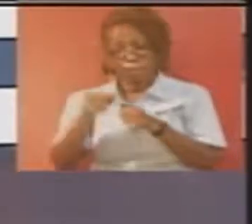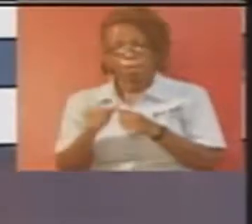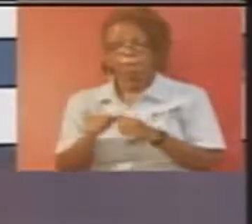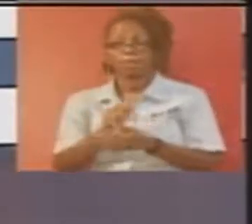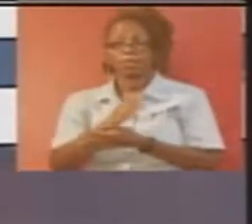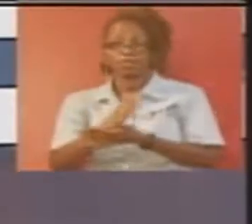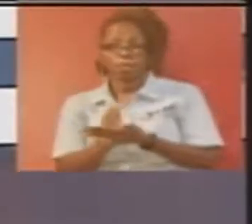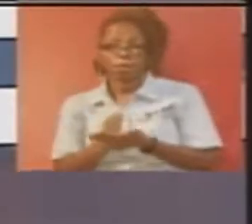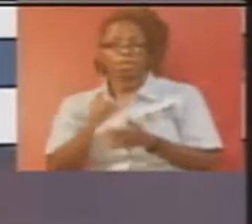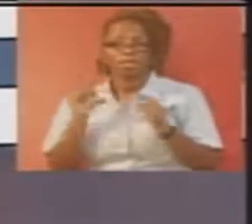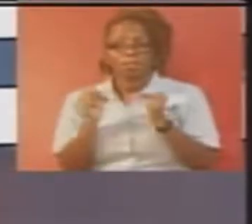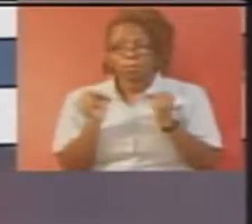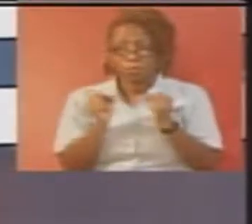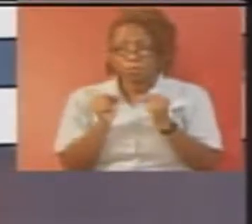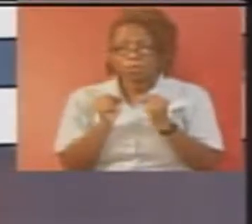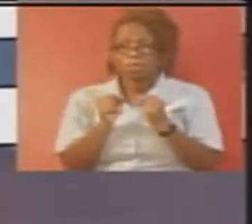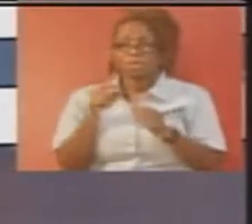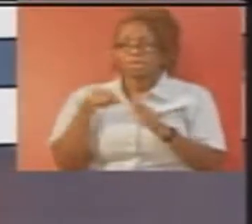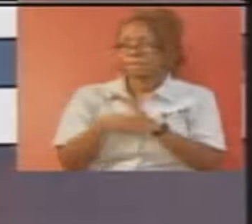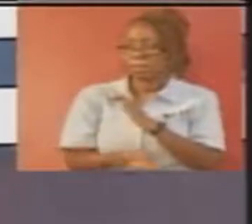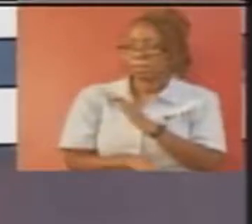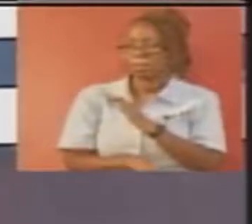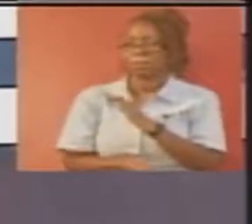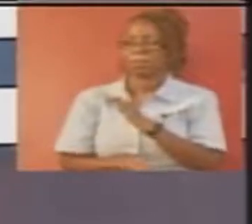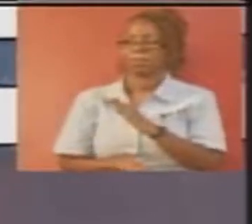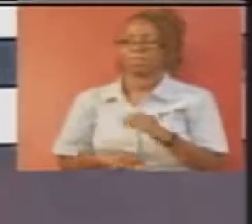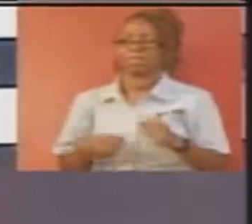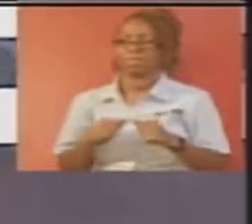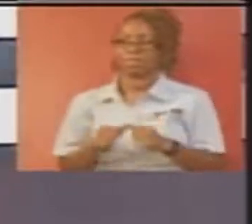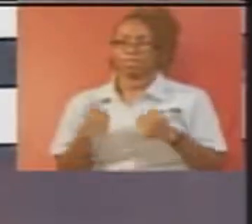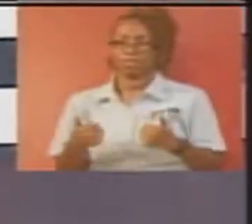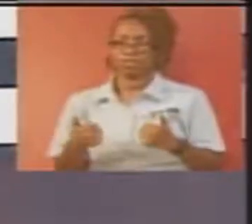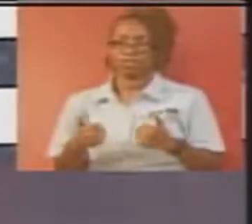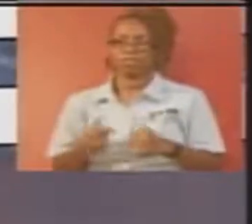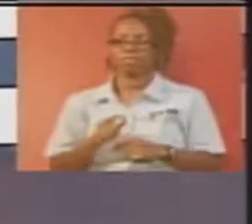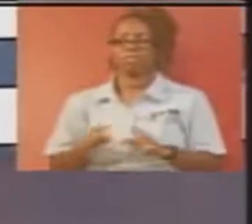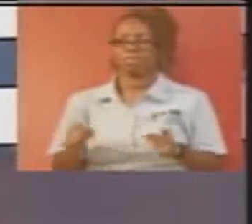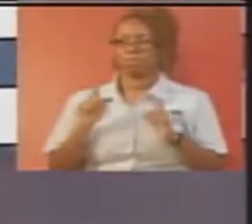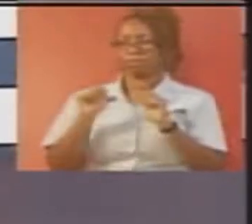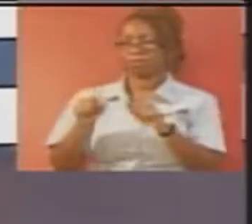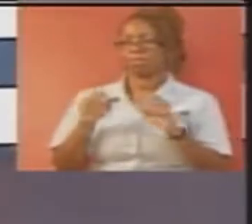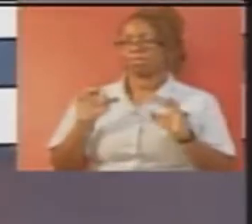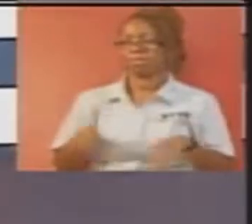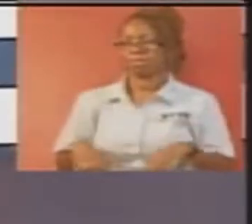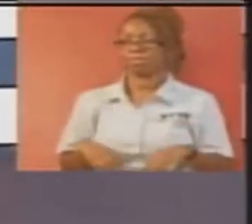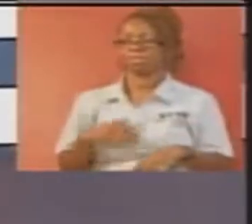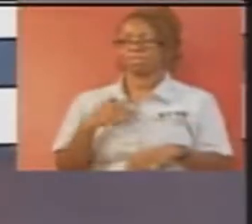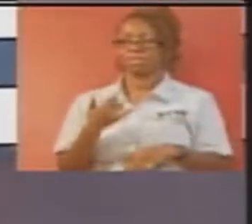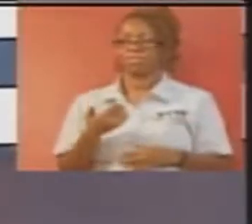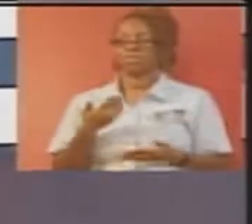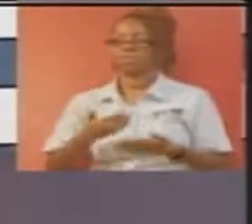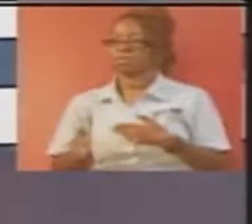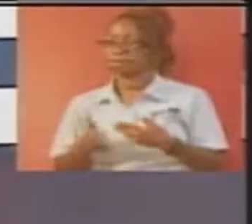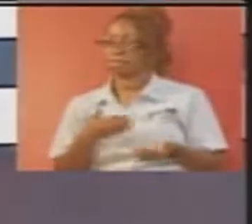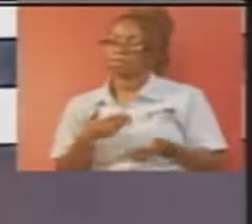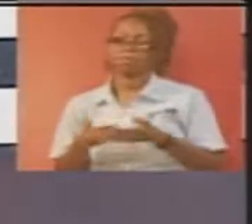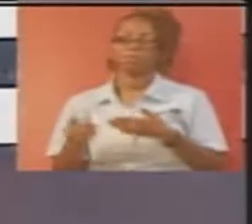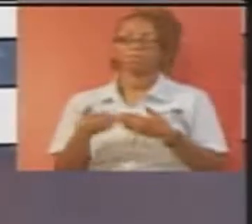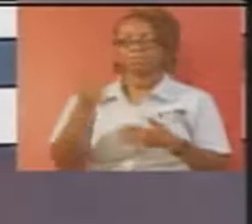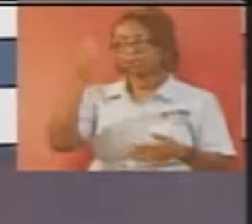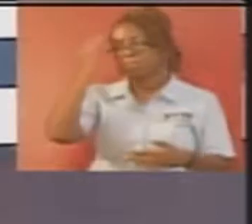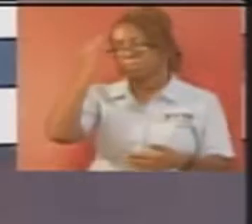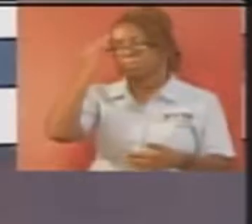scenario planning for this vaccine. The Ministry of Health has established a committee